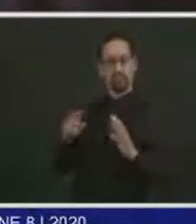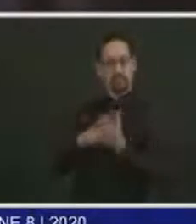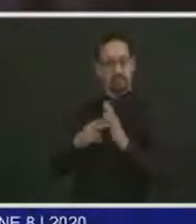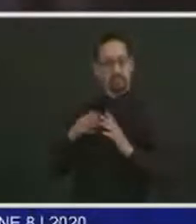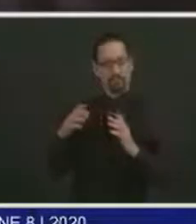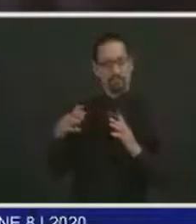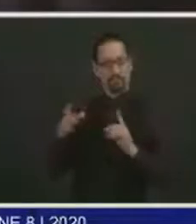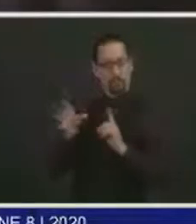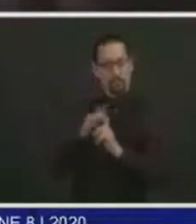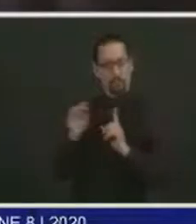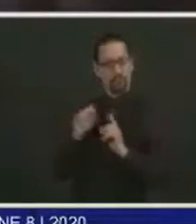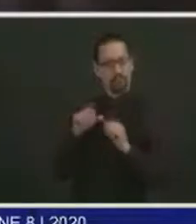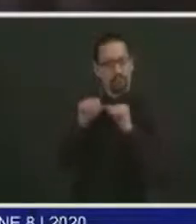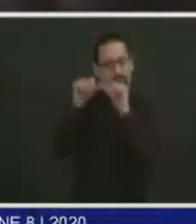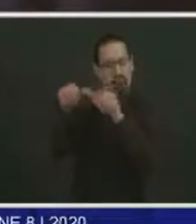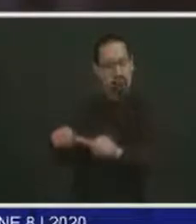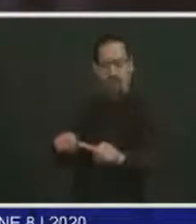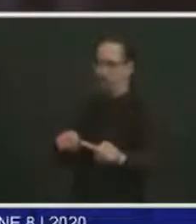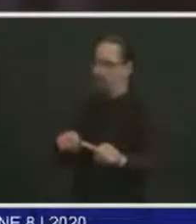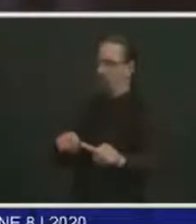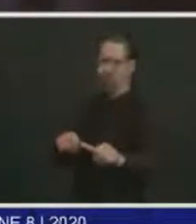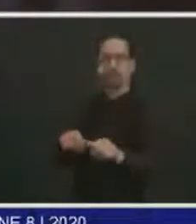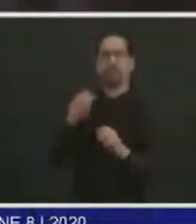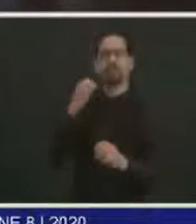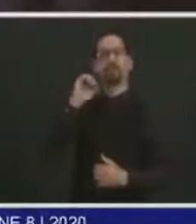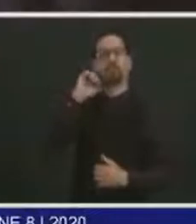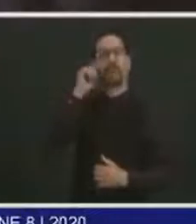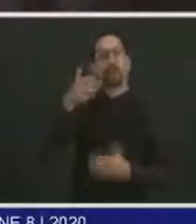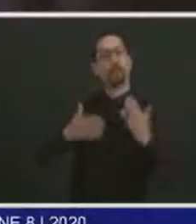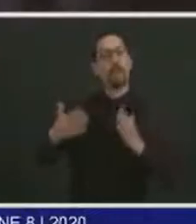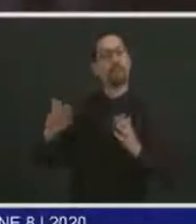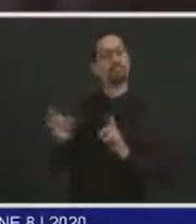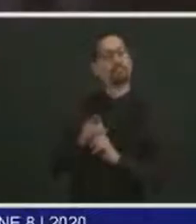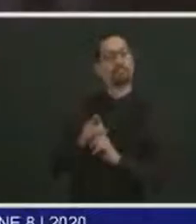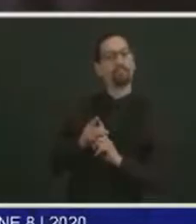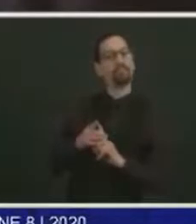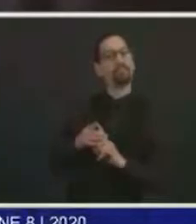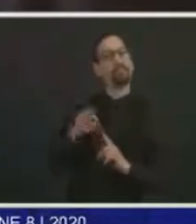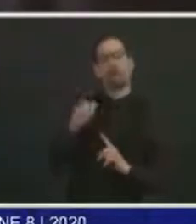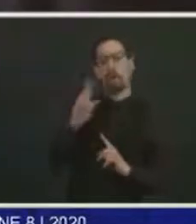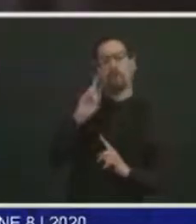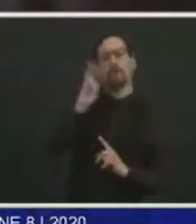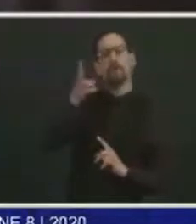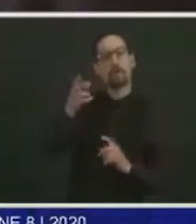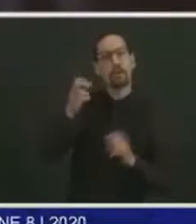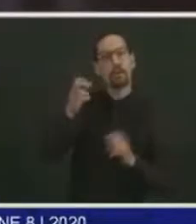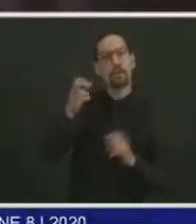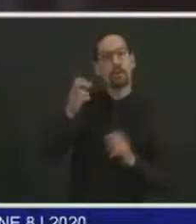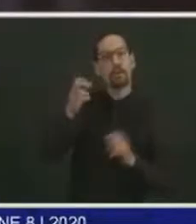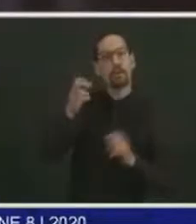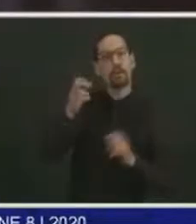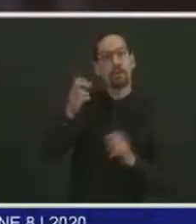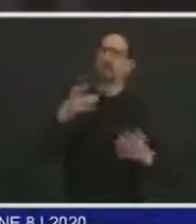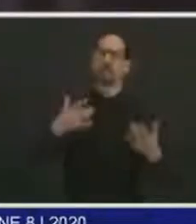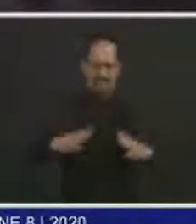little bit reluctant, actually, to provide so much testing because it gives people a false sense of security.